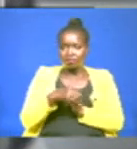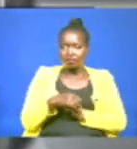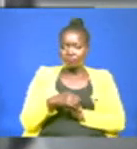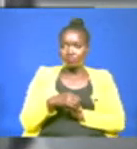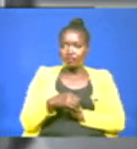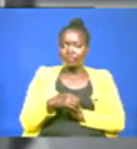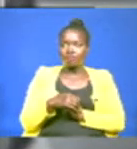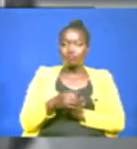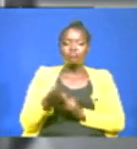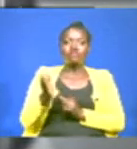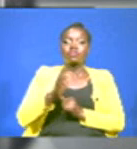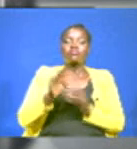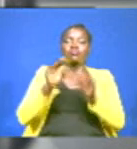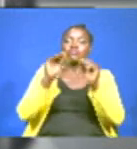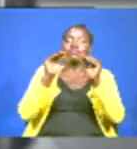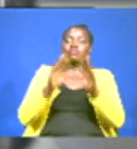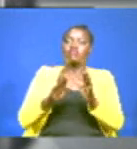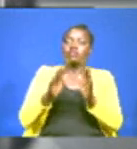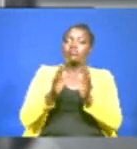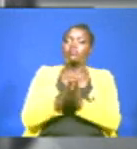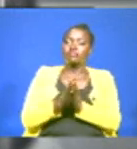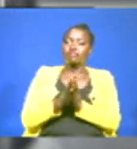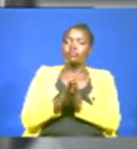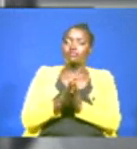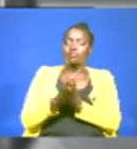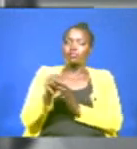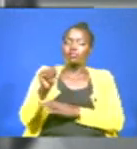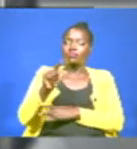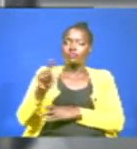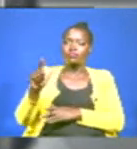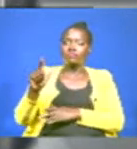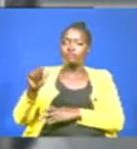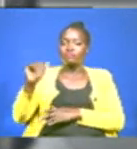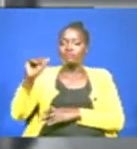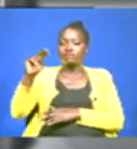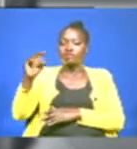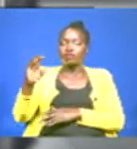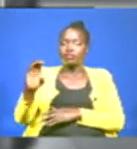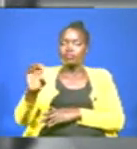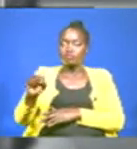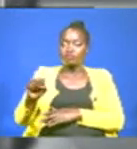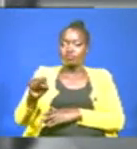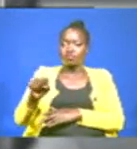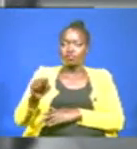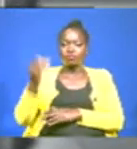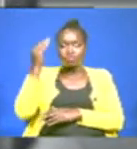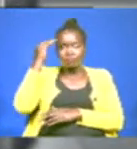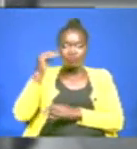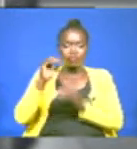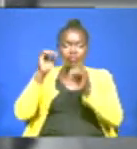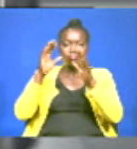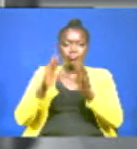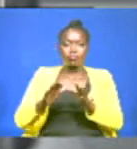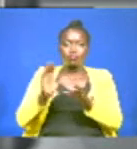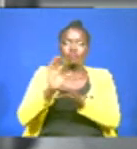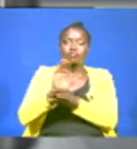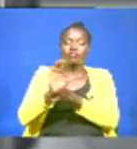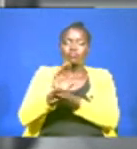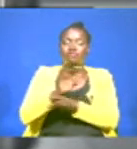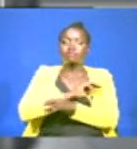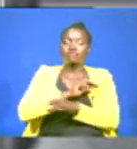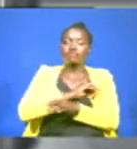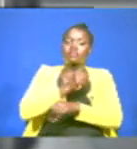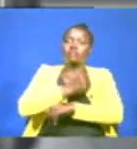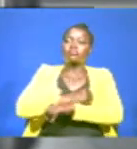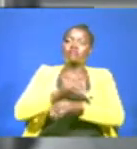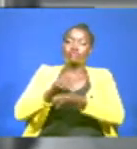returned to teach his alma mater, Alliance High School, before later on becoming the headmaster of Church of Scotland Mission School in